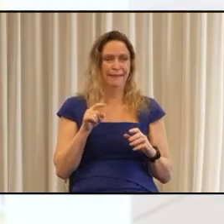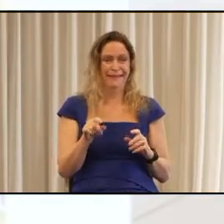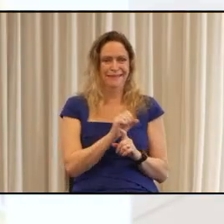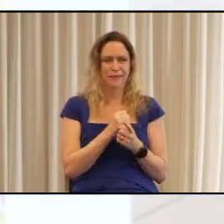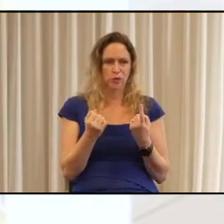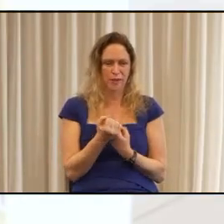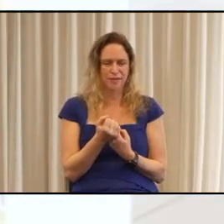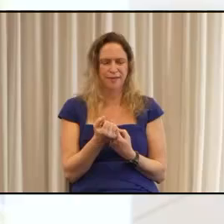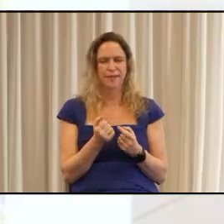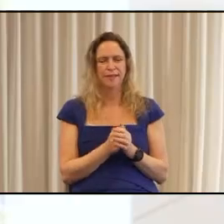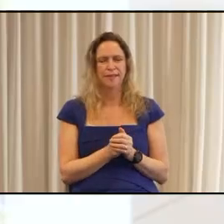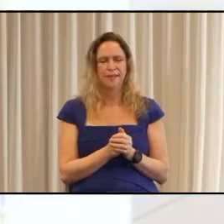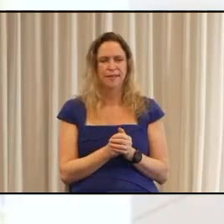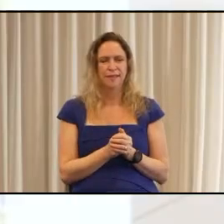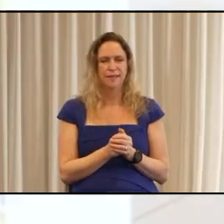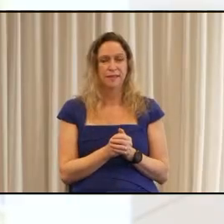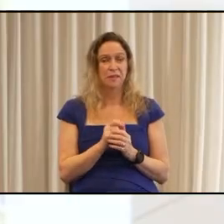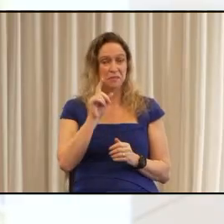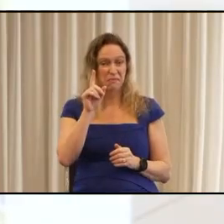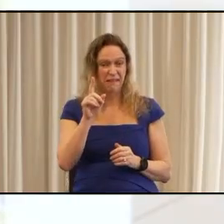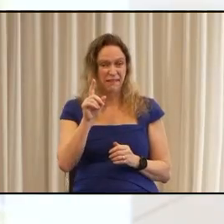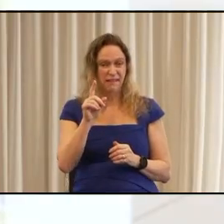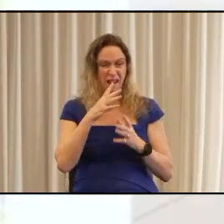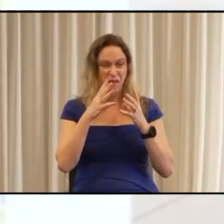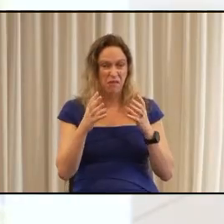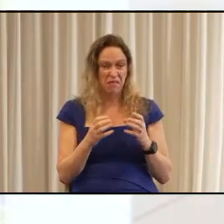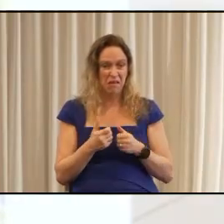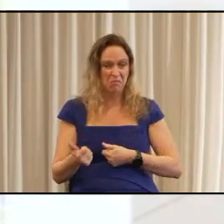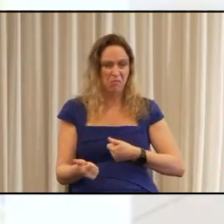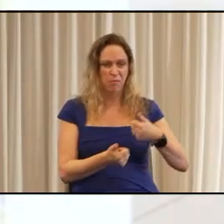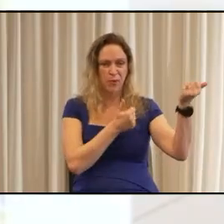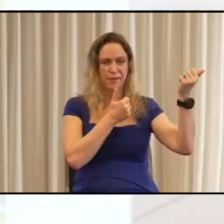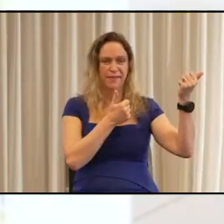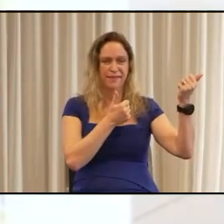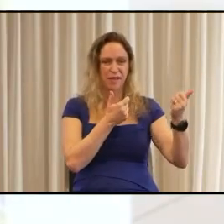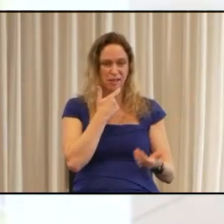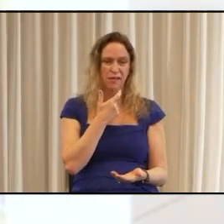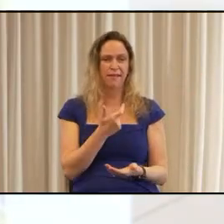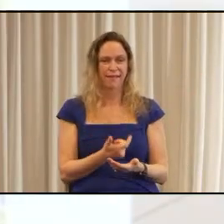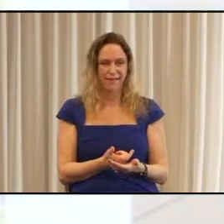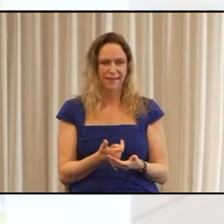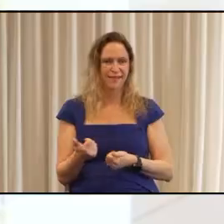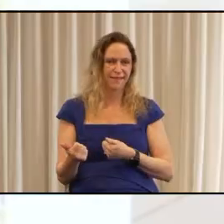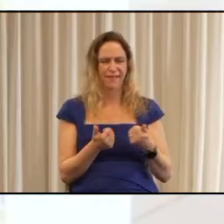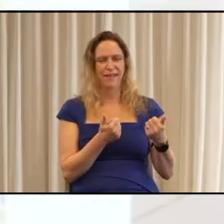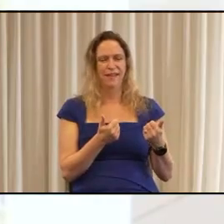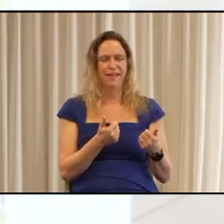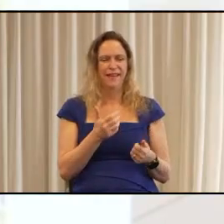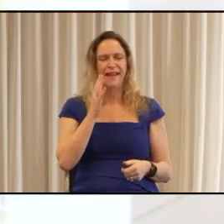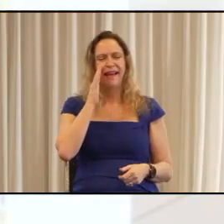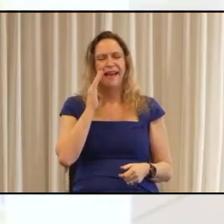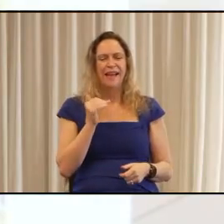And as it turned out, nothing went wrong. It went amazingly well. And so I went off